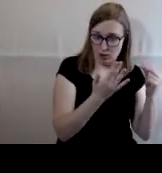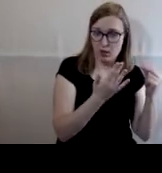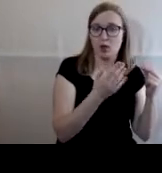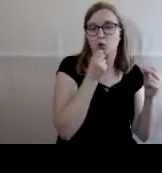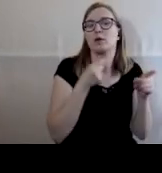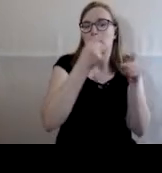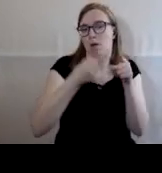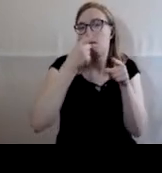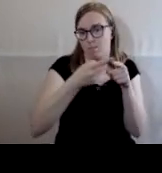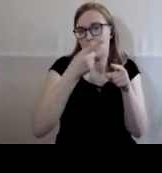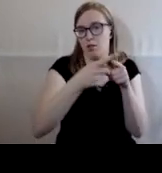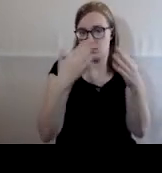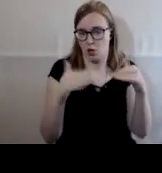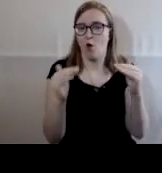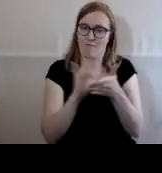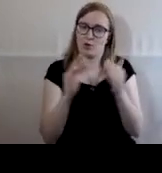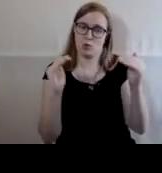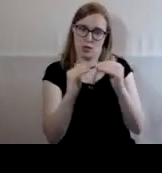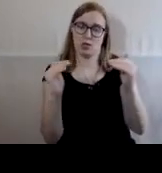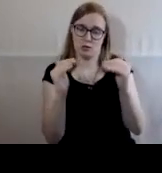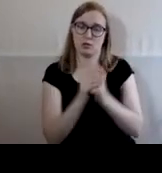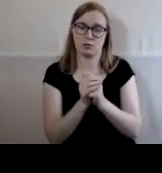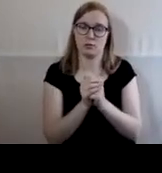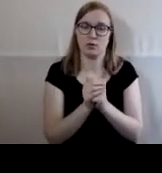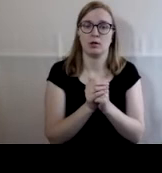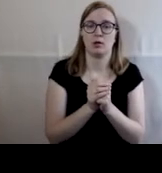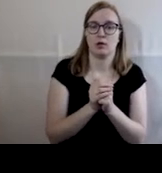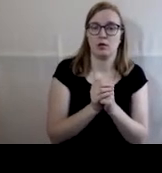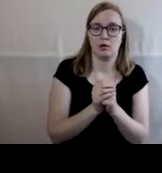it's generally relevant for different tertiary courses